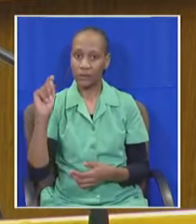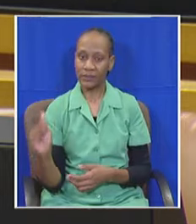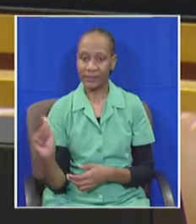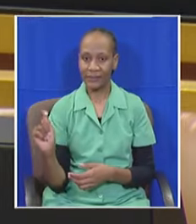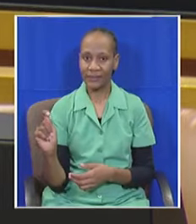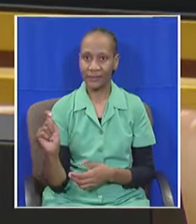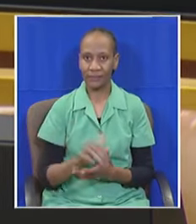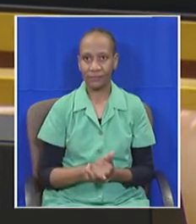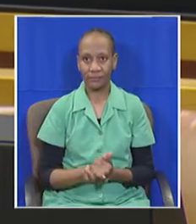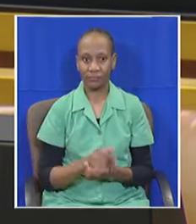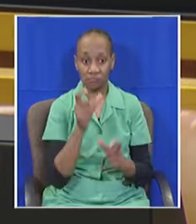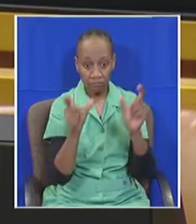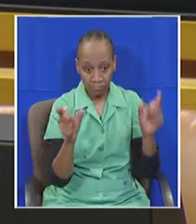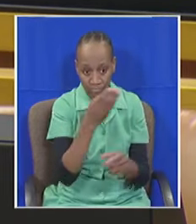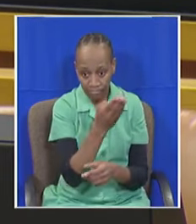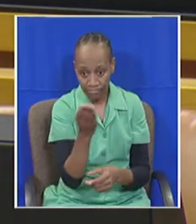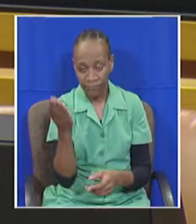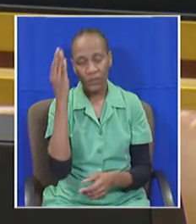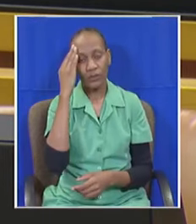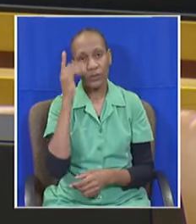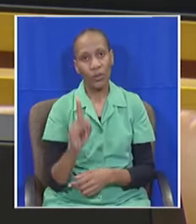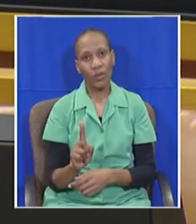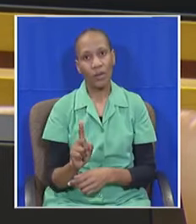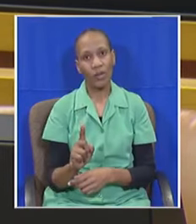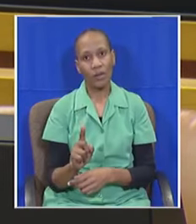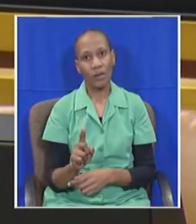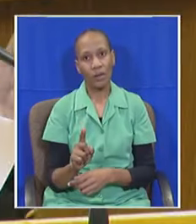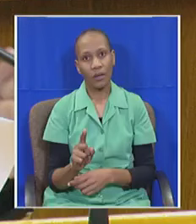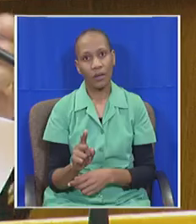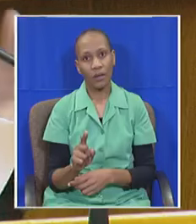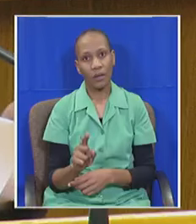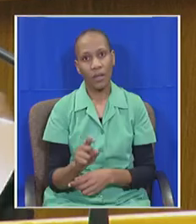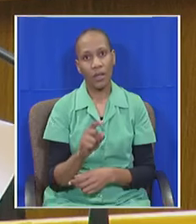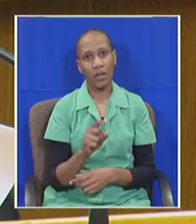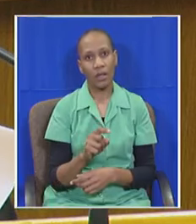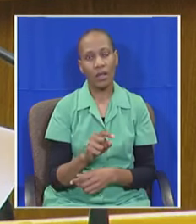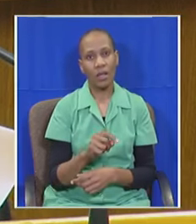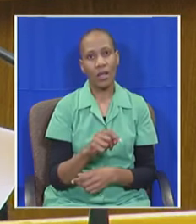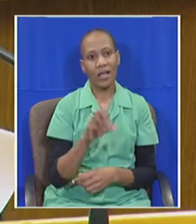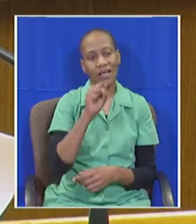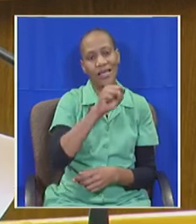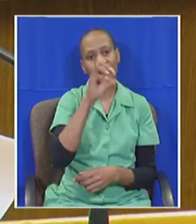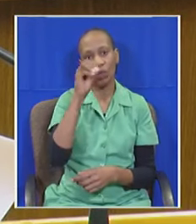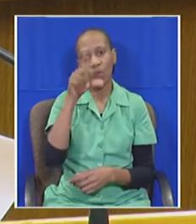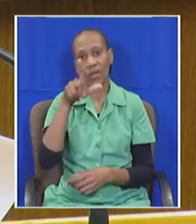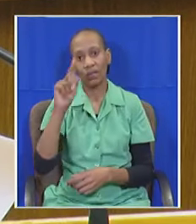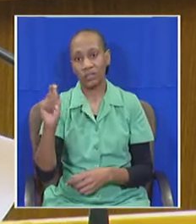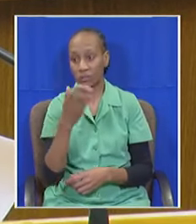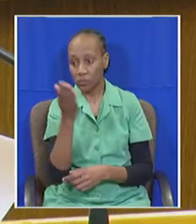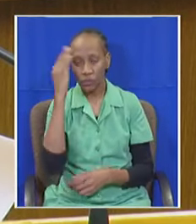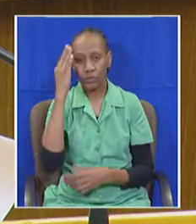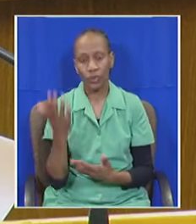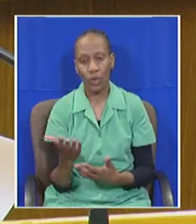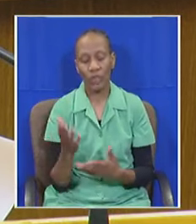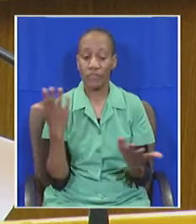Most of us know it as it were, the Meerkat or SALT. And then we have the Square